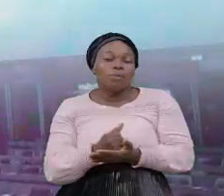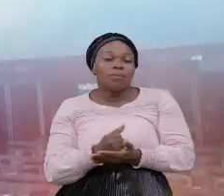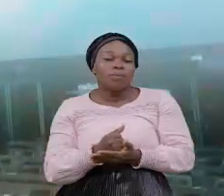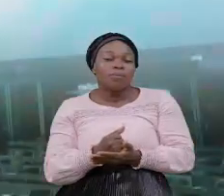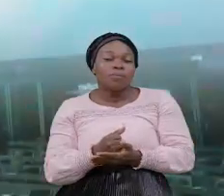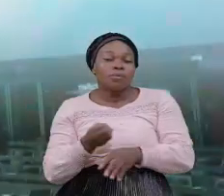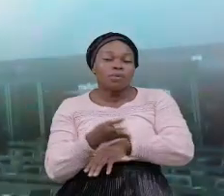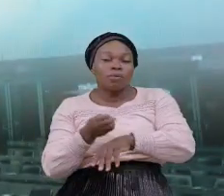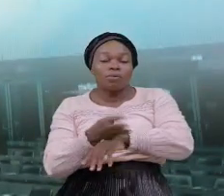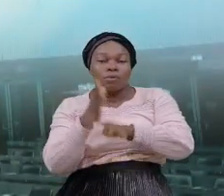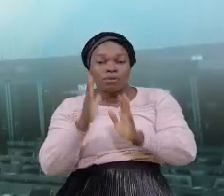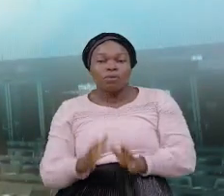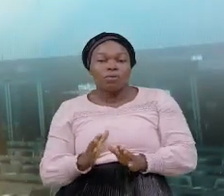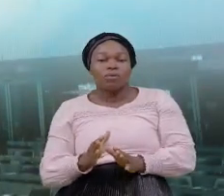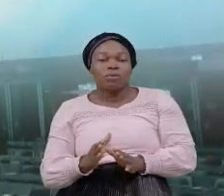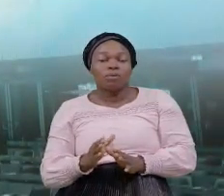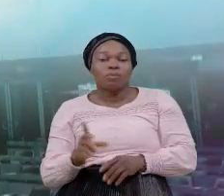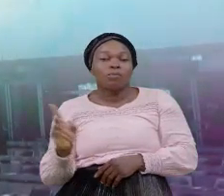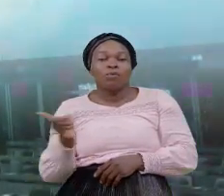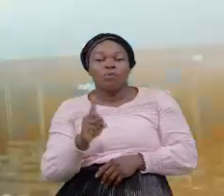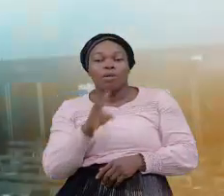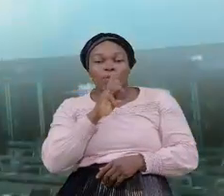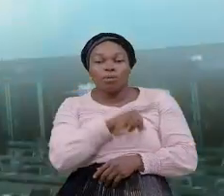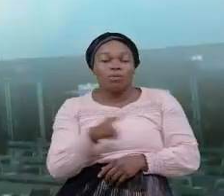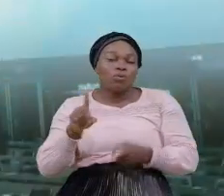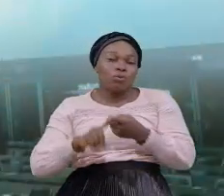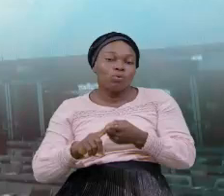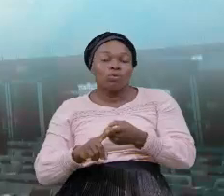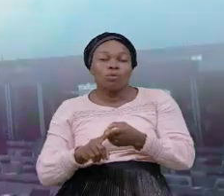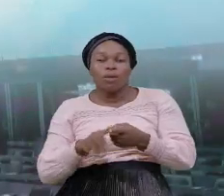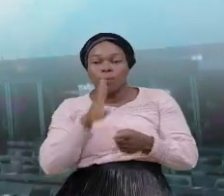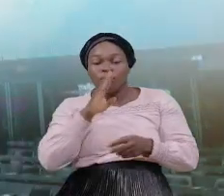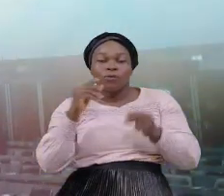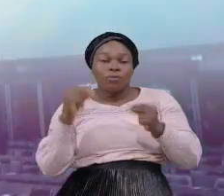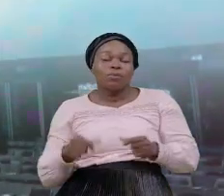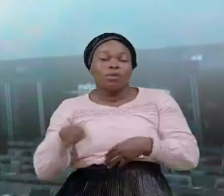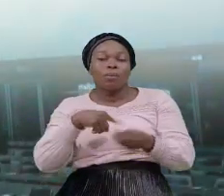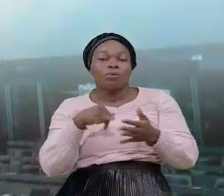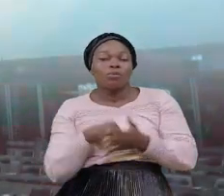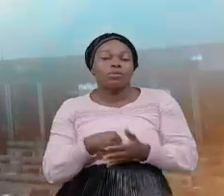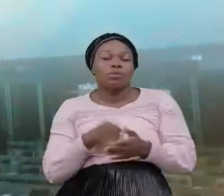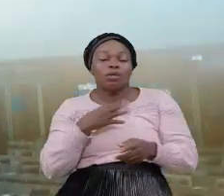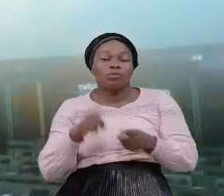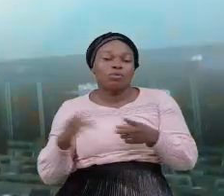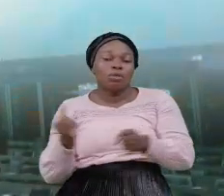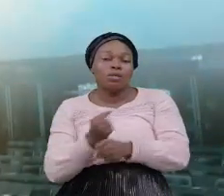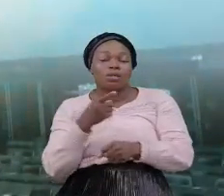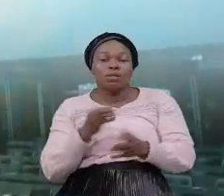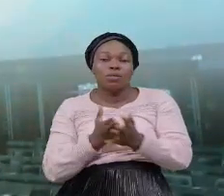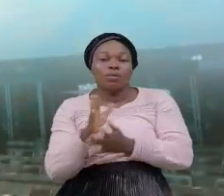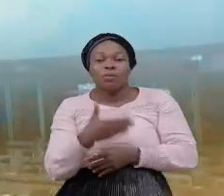you? Please, let's be far, let's be thorough about it. Get the right name. If I give you the